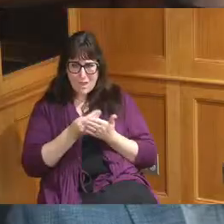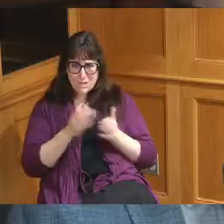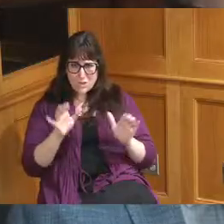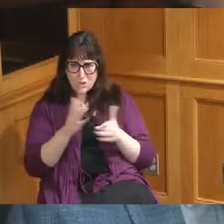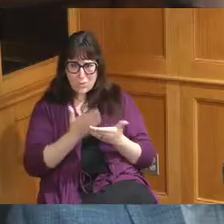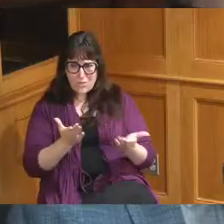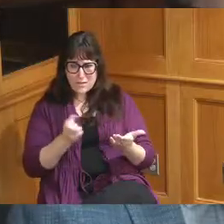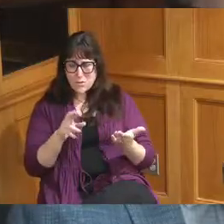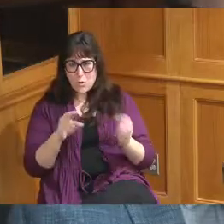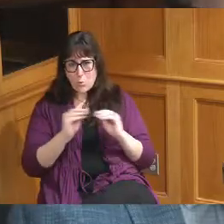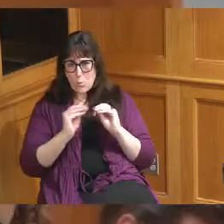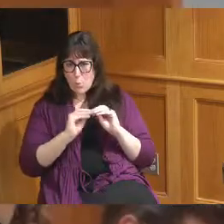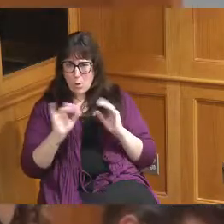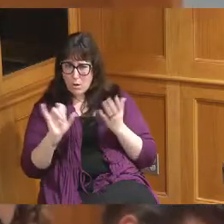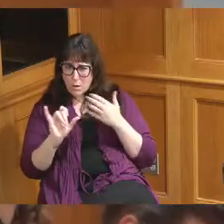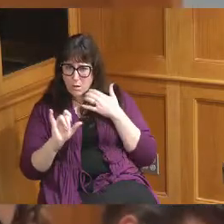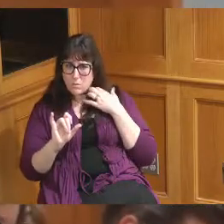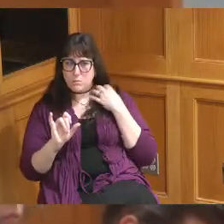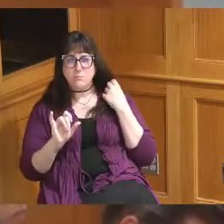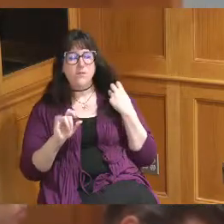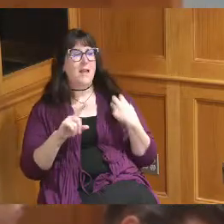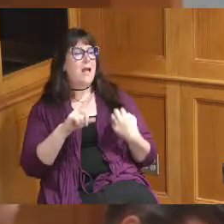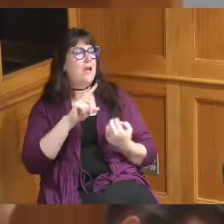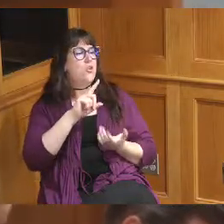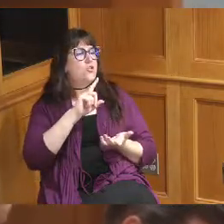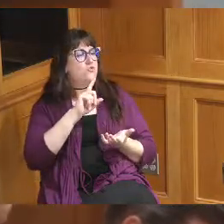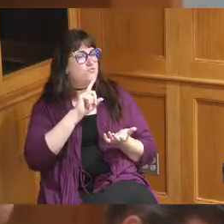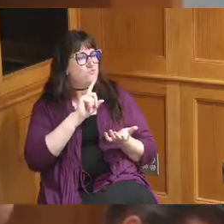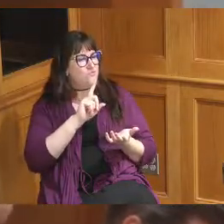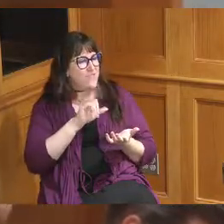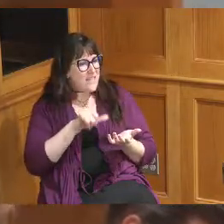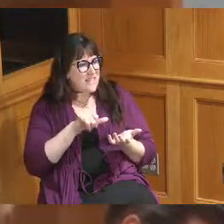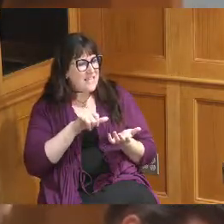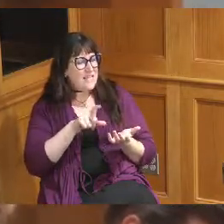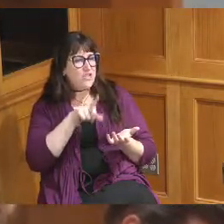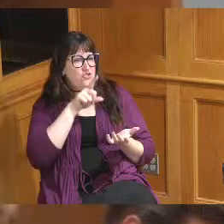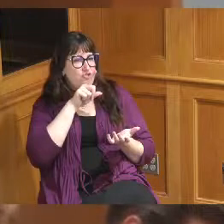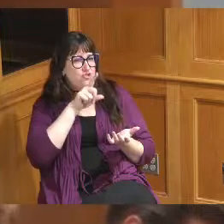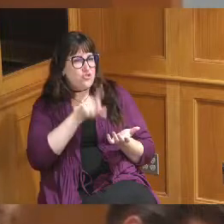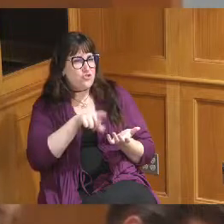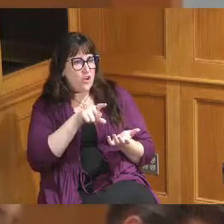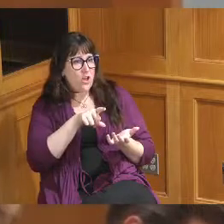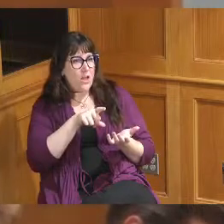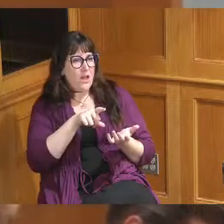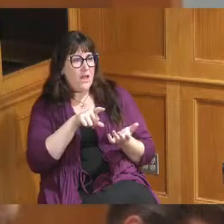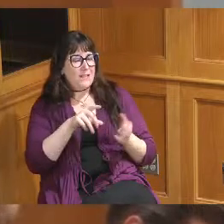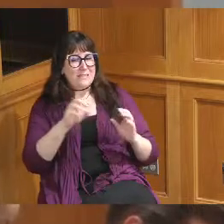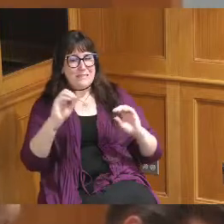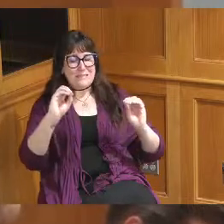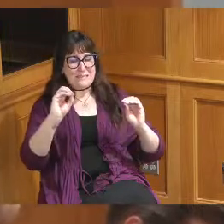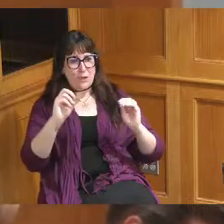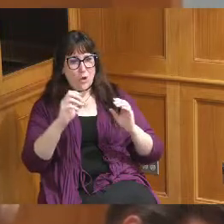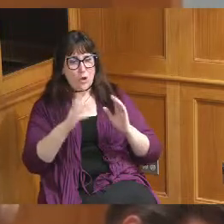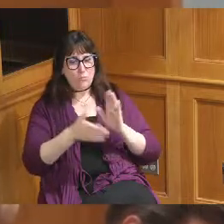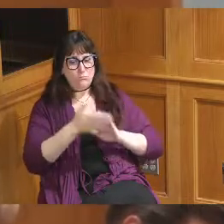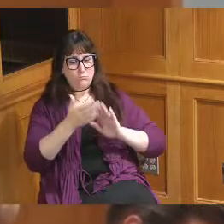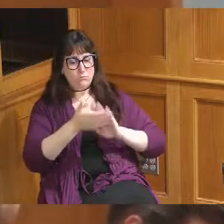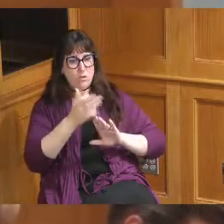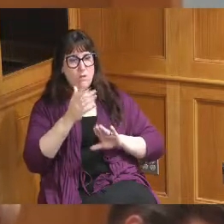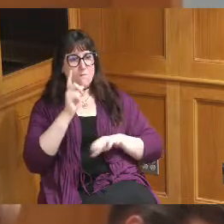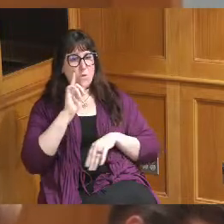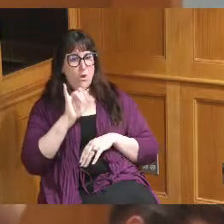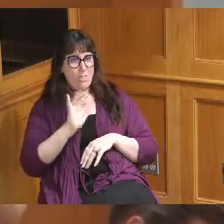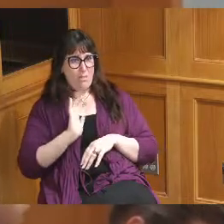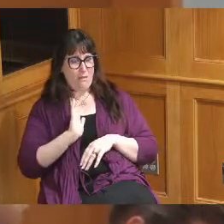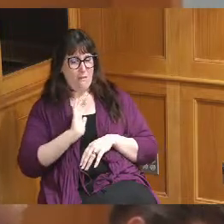or are you more? So it really should be at effectively zero cost or minimal cost to at least operate the committee. Okay.